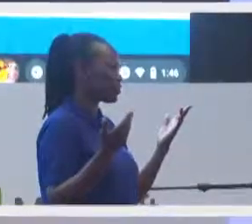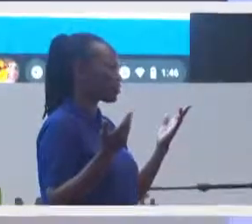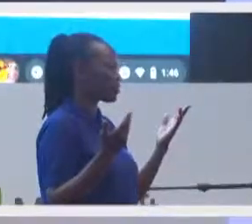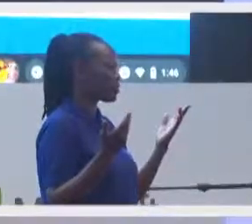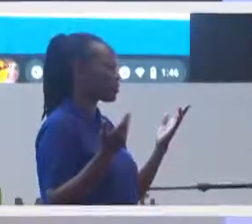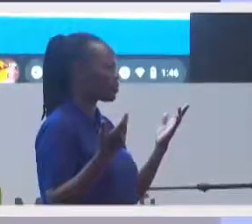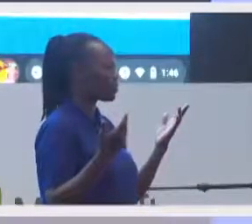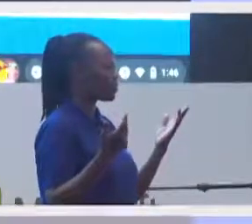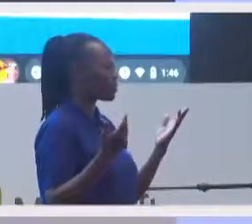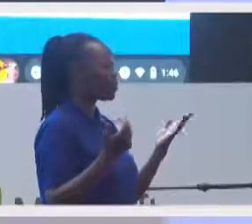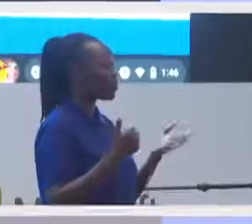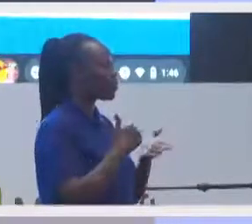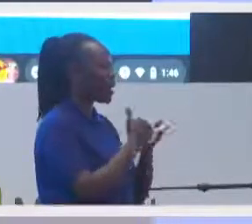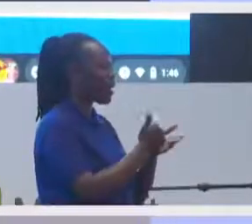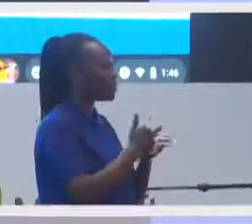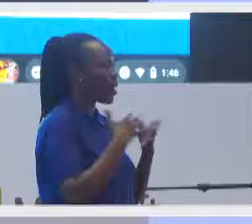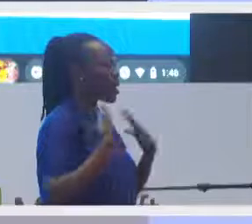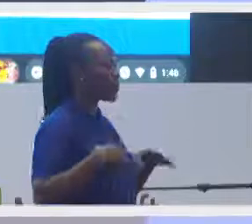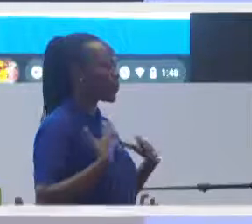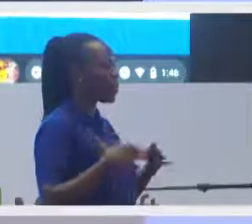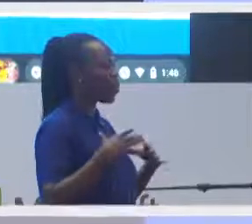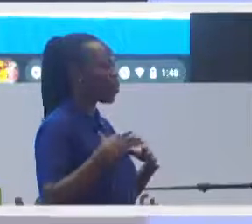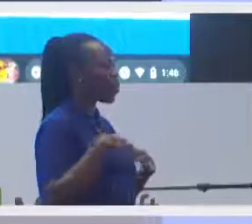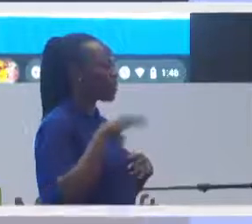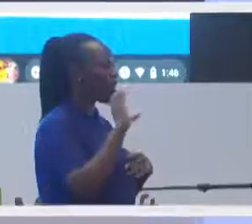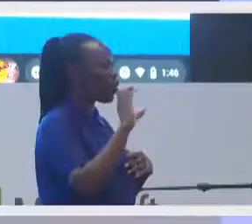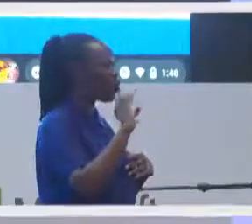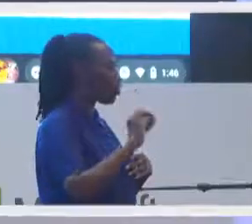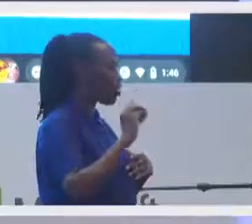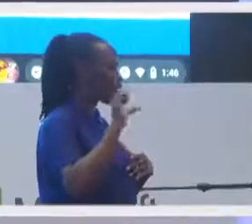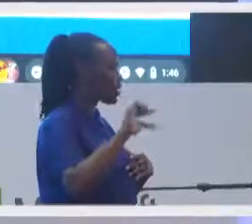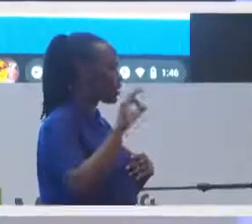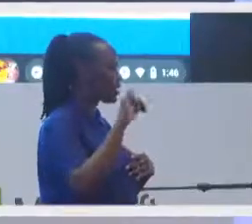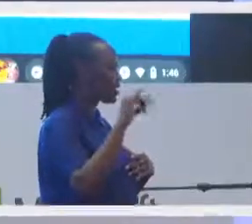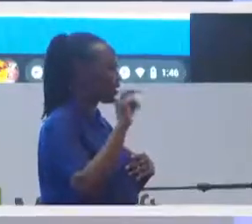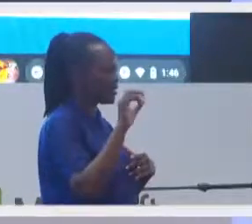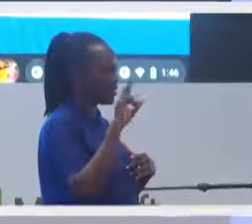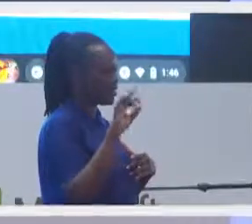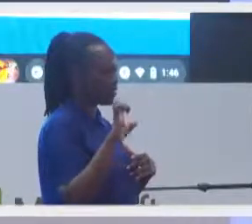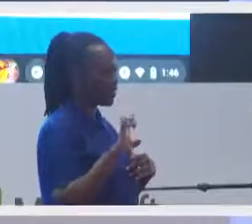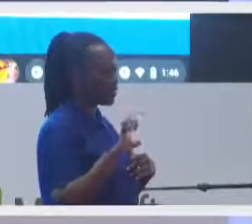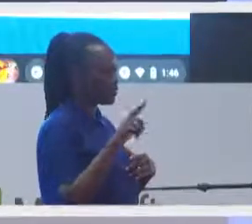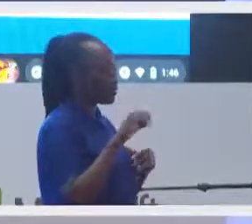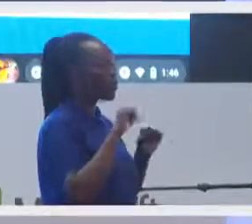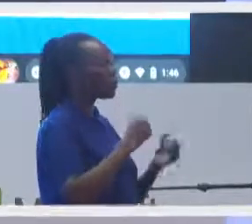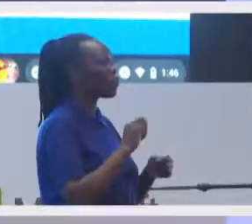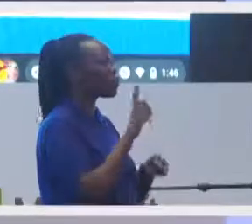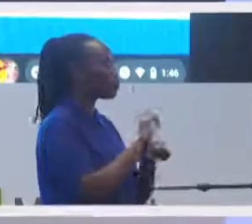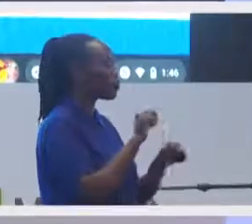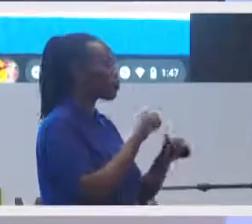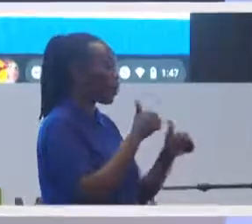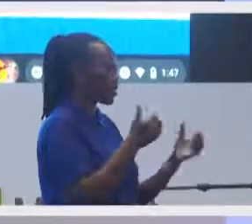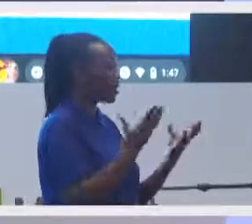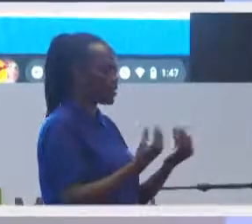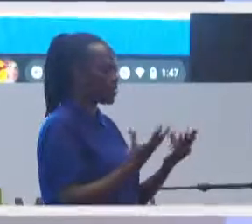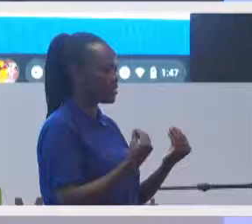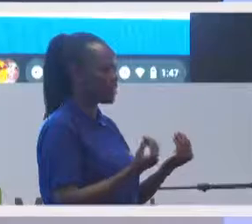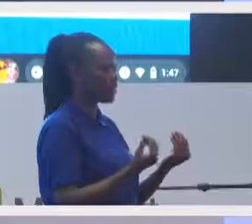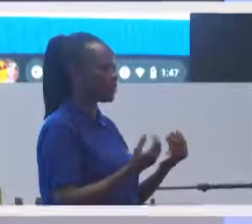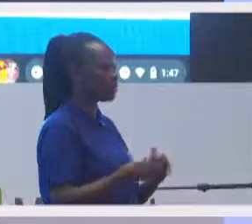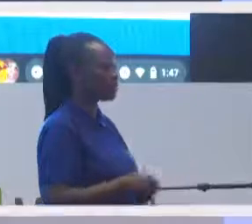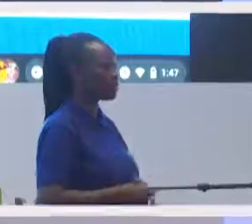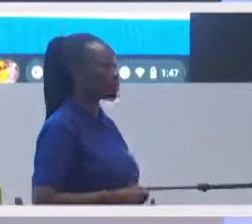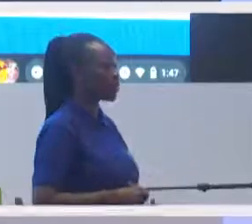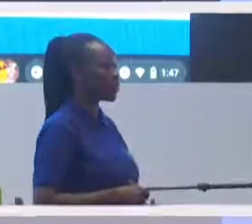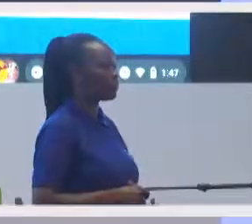have pre-programmed or pre-configured actions and have that easily available on the home screen of your phone, of